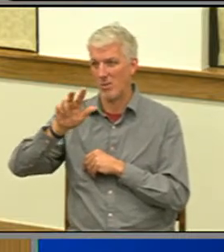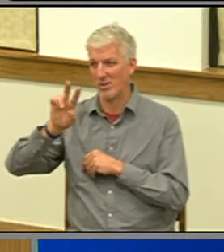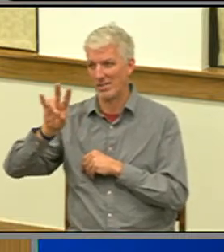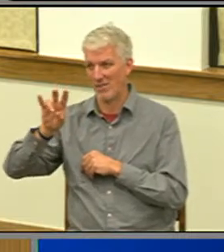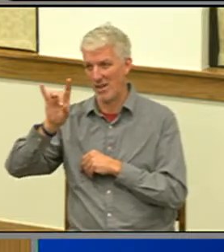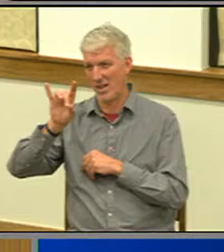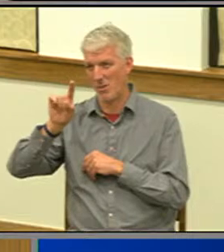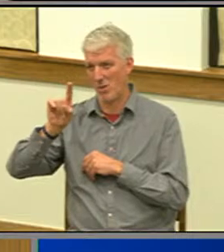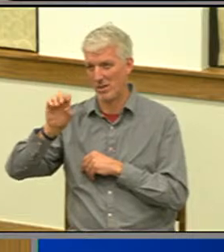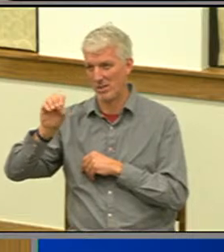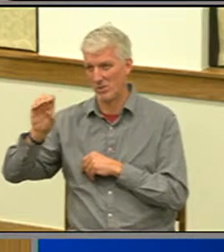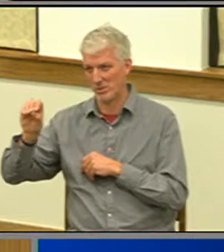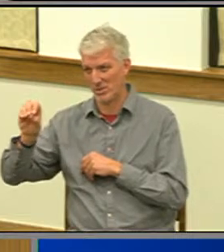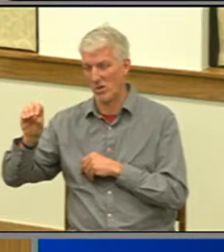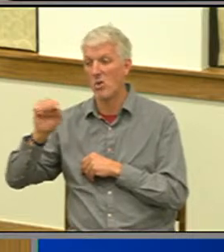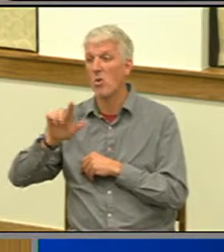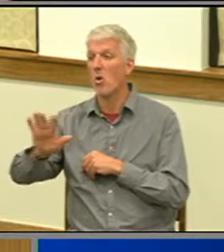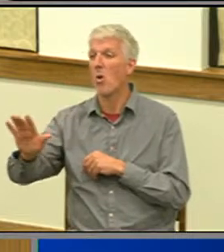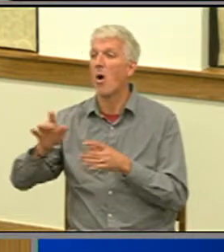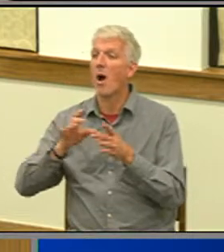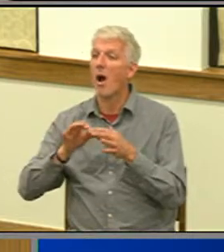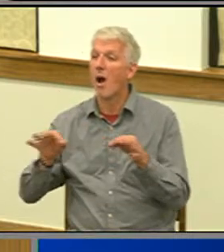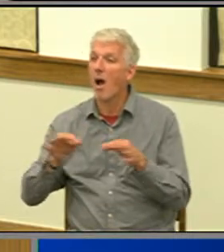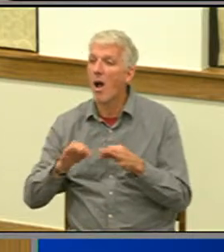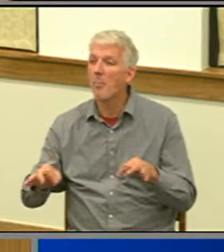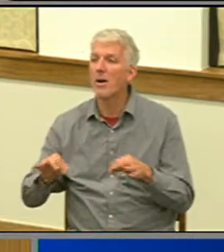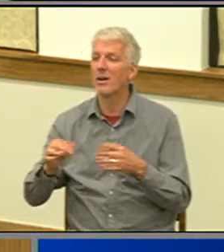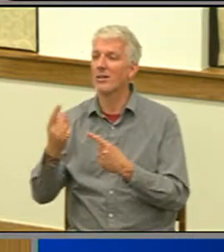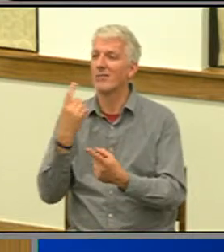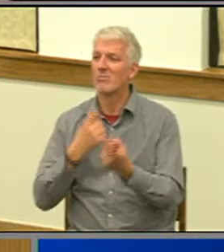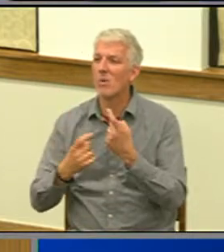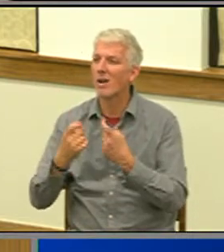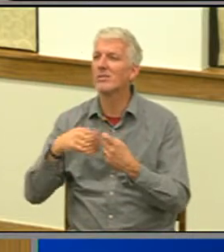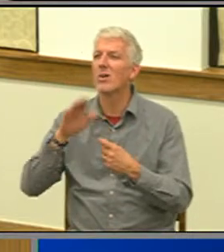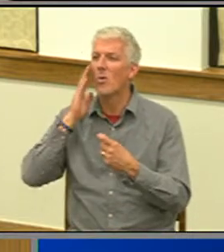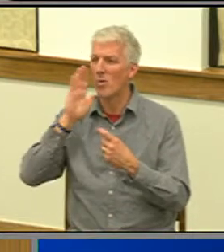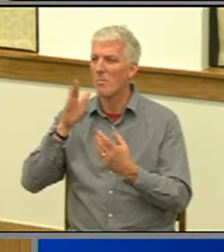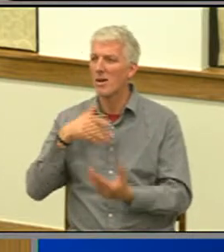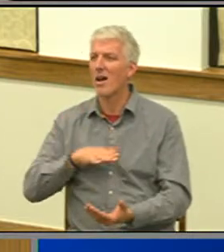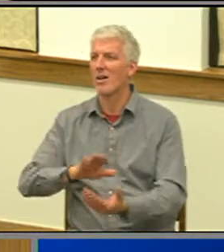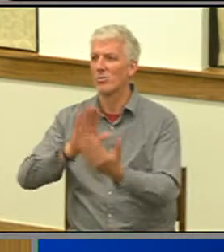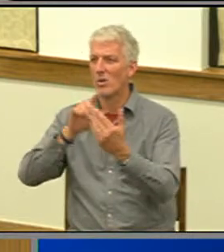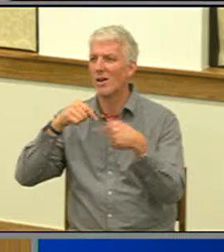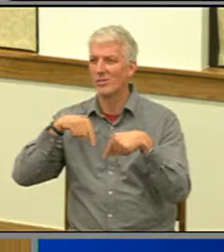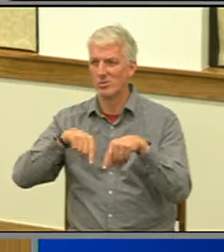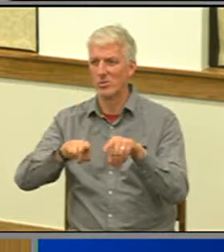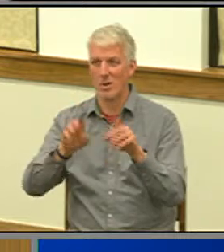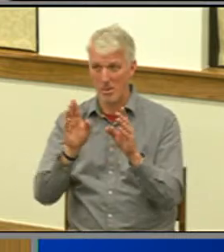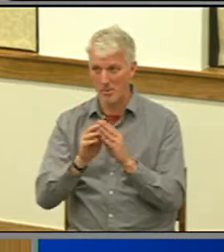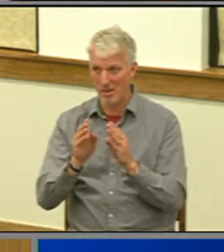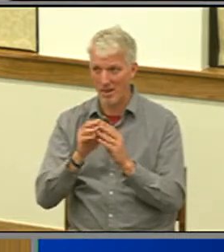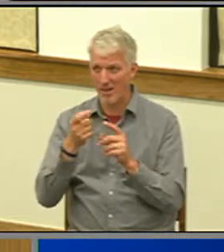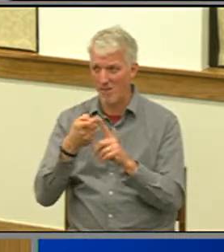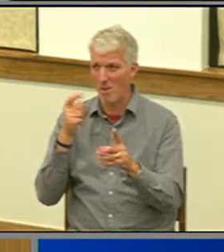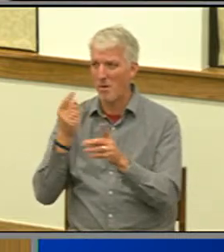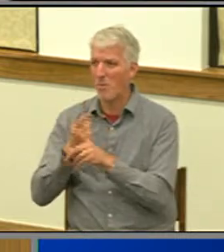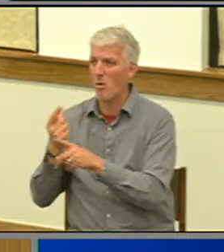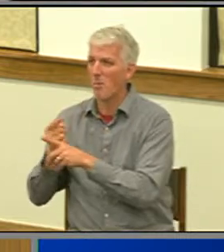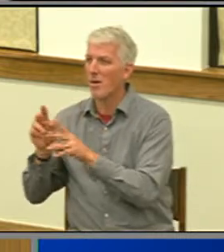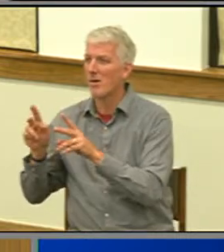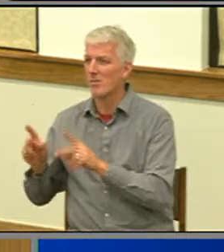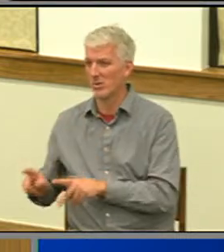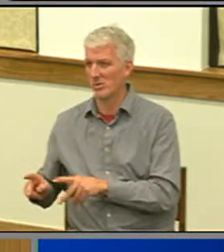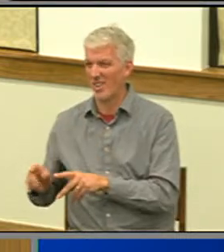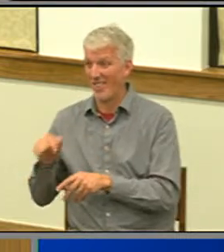818-937-8100. Comments, questions will be addressed by the appropriate person during the meeting. Please note that